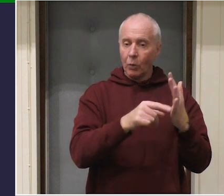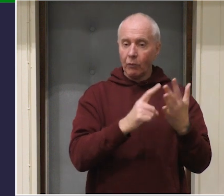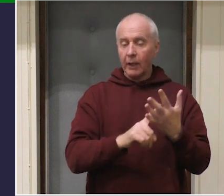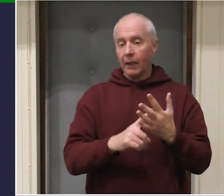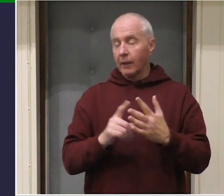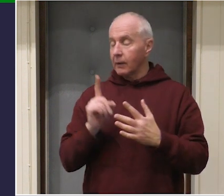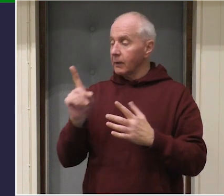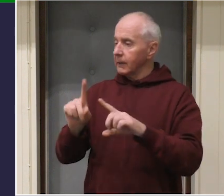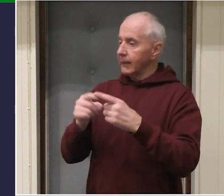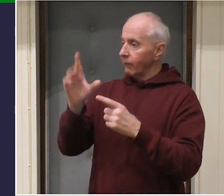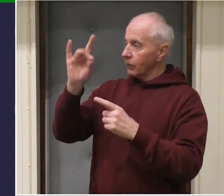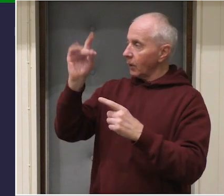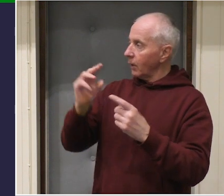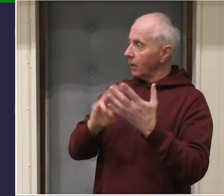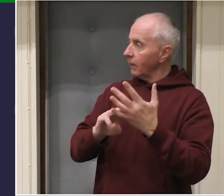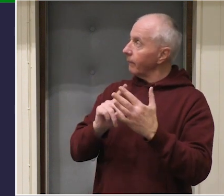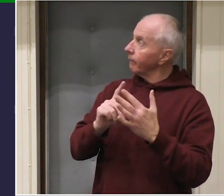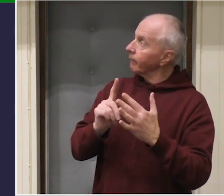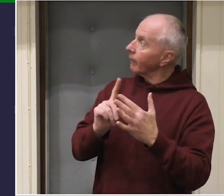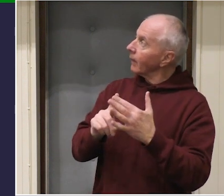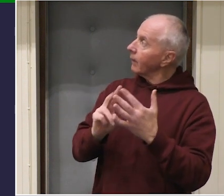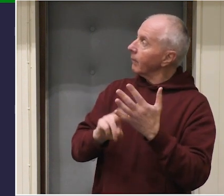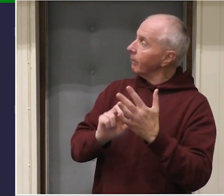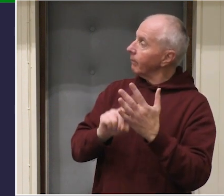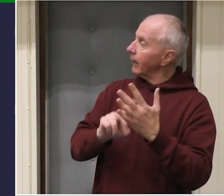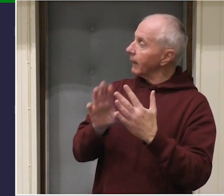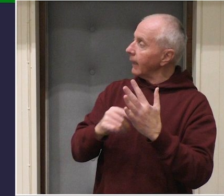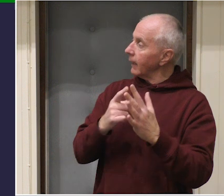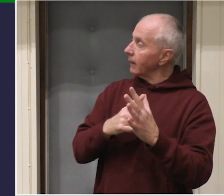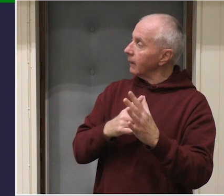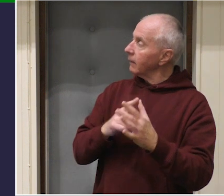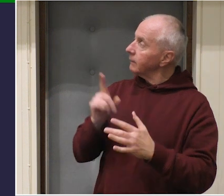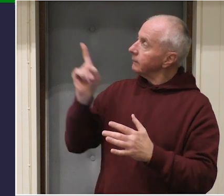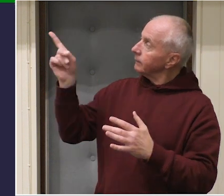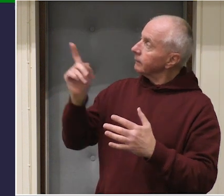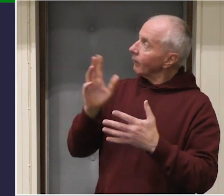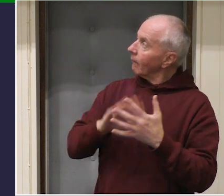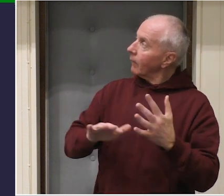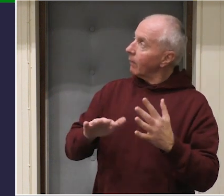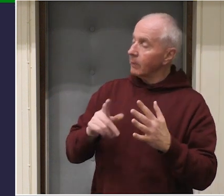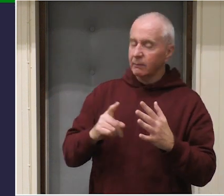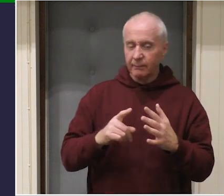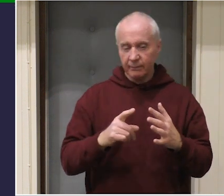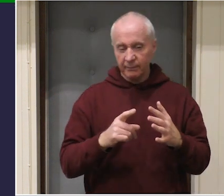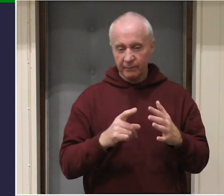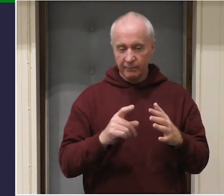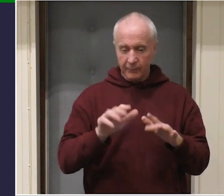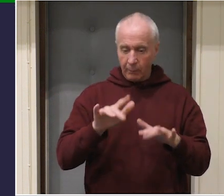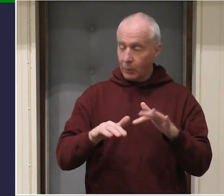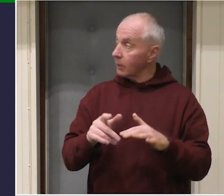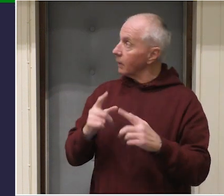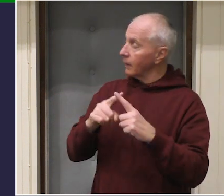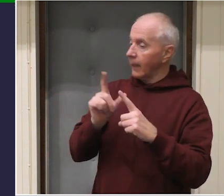Menkalinen. And here I managed to find off of Wikipedia an image of Edward Pickering, it's that guy